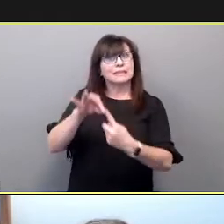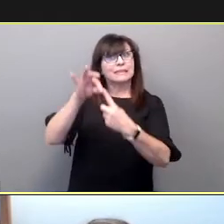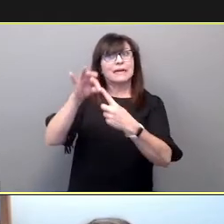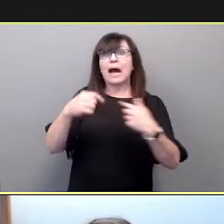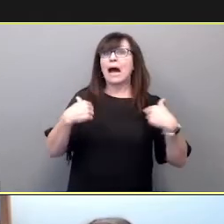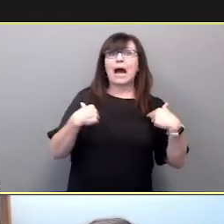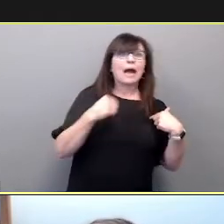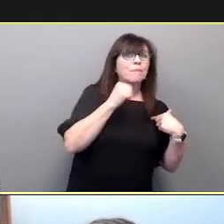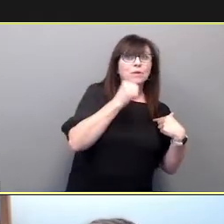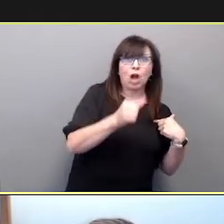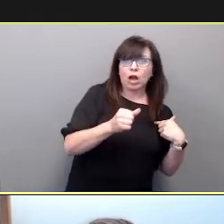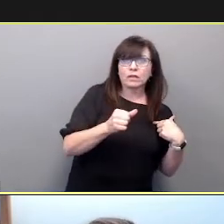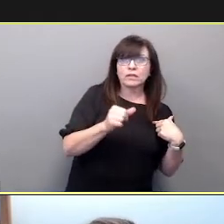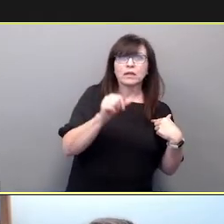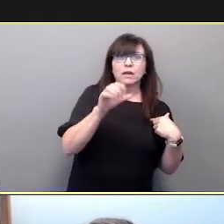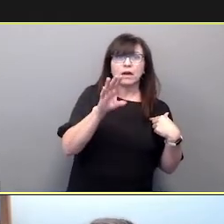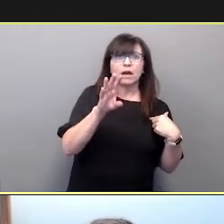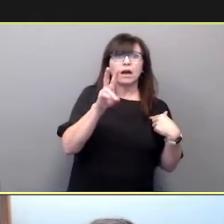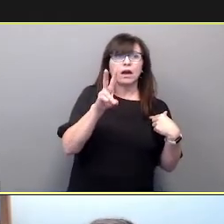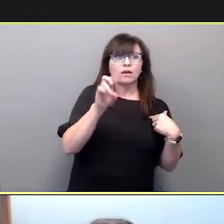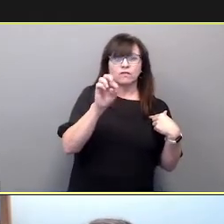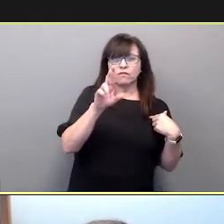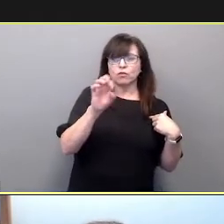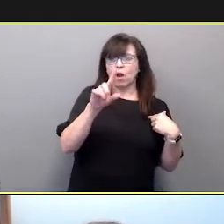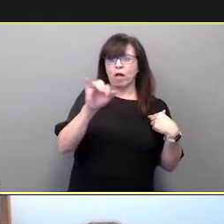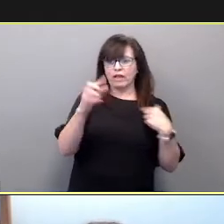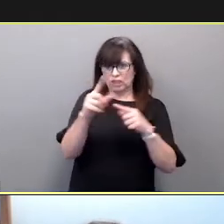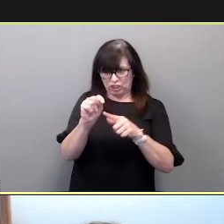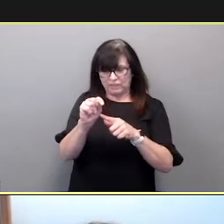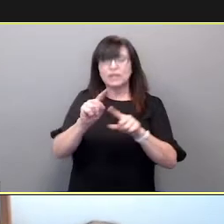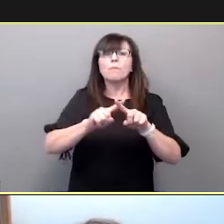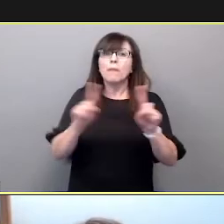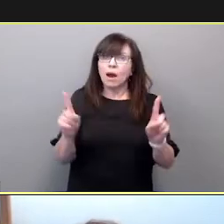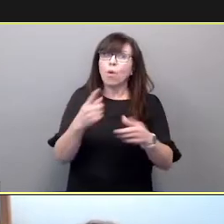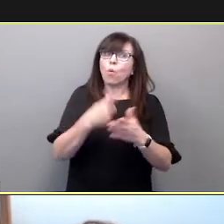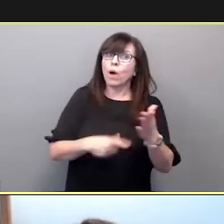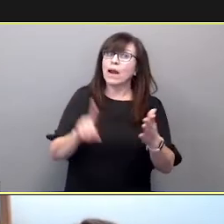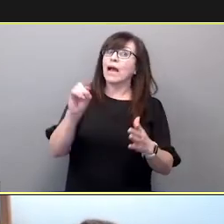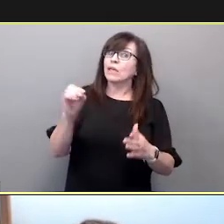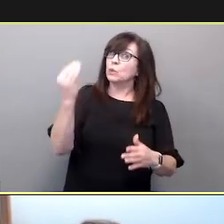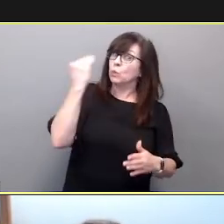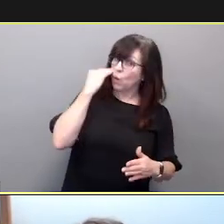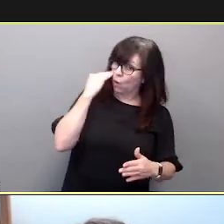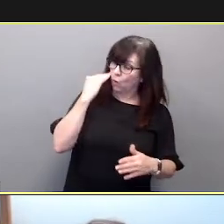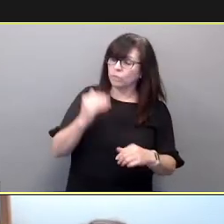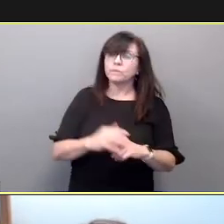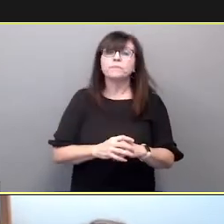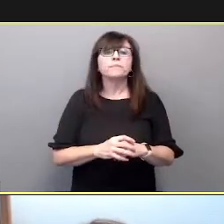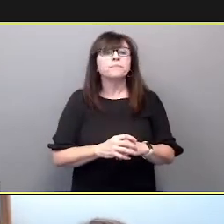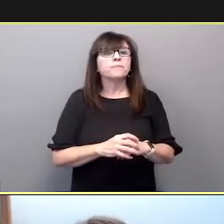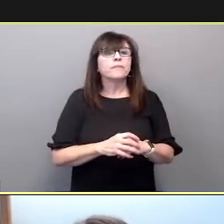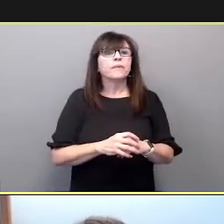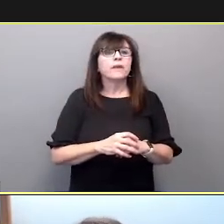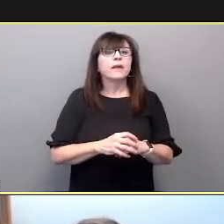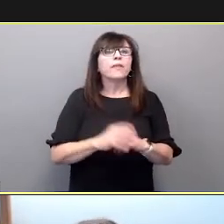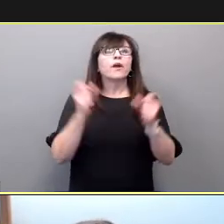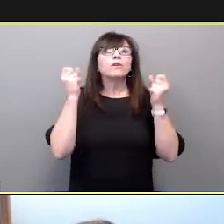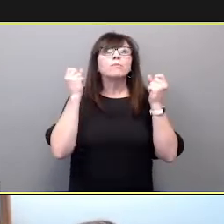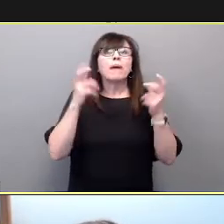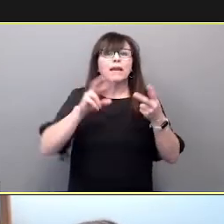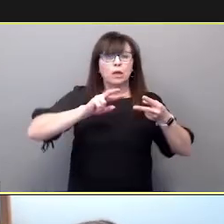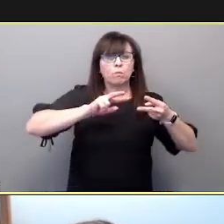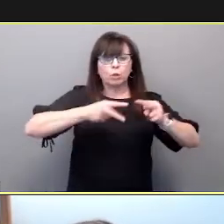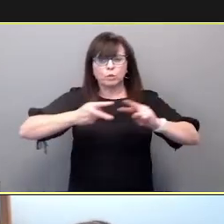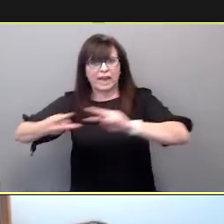not a virologist, but what I can tell you is that there's a large number of